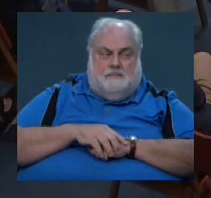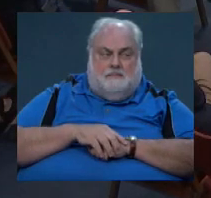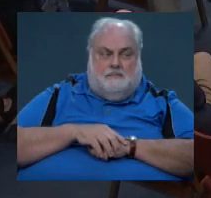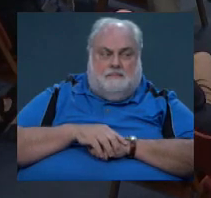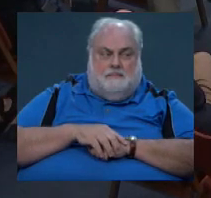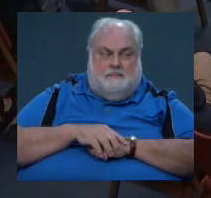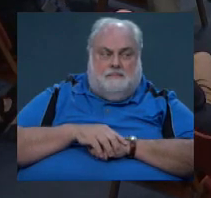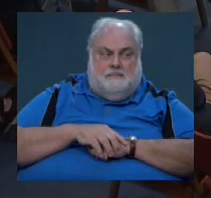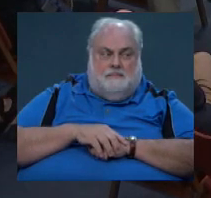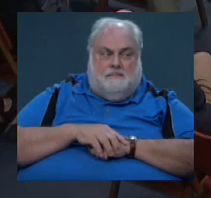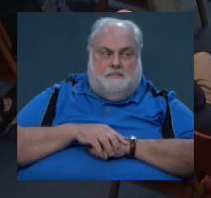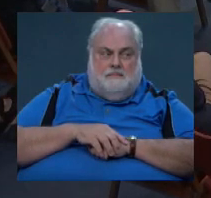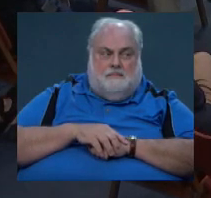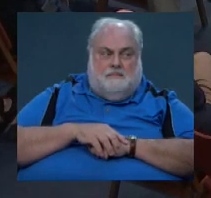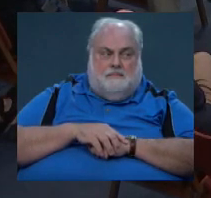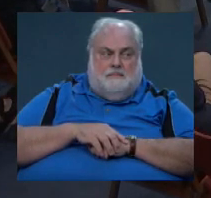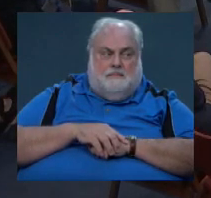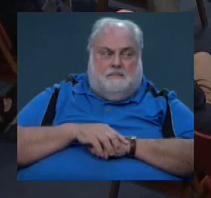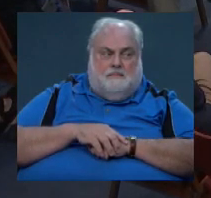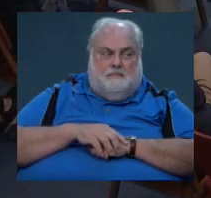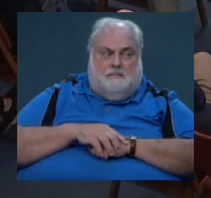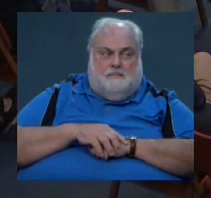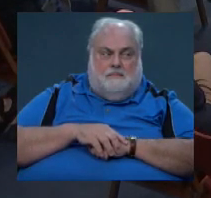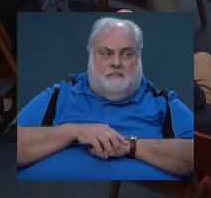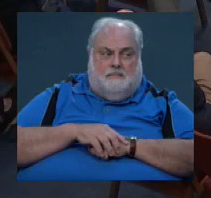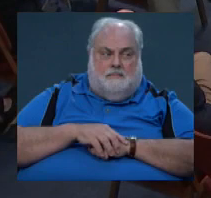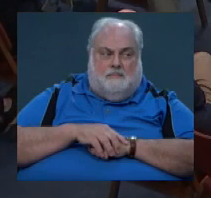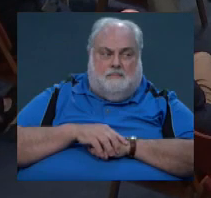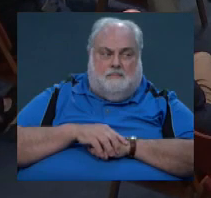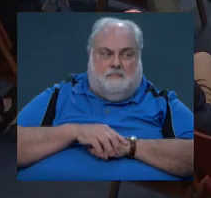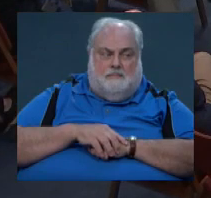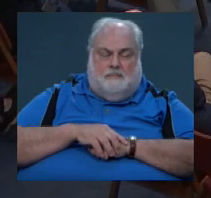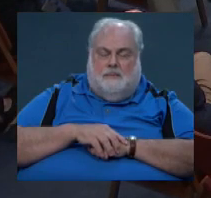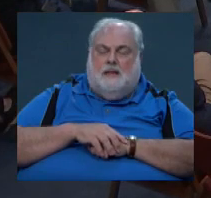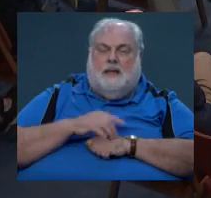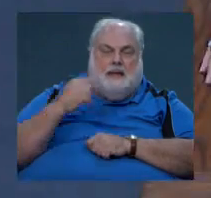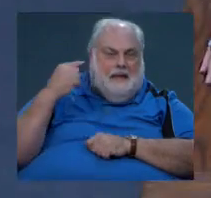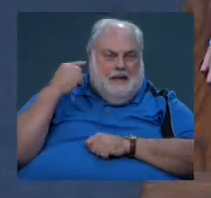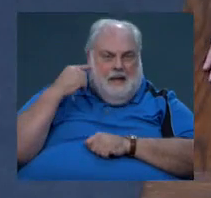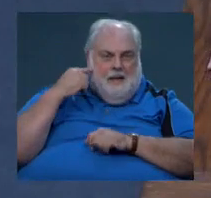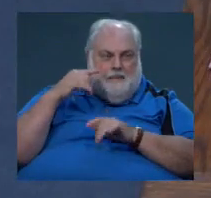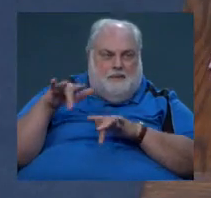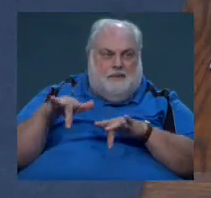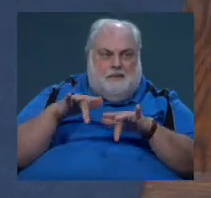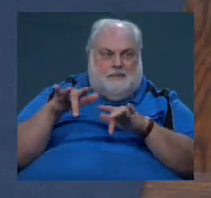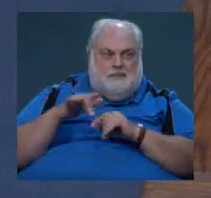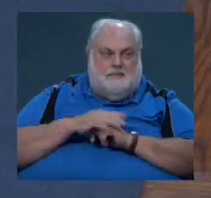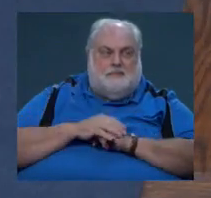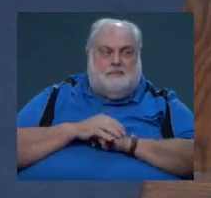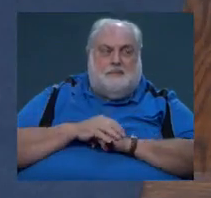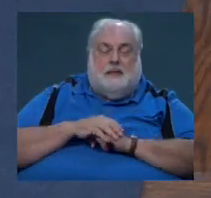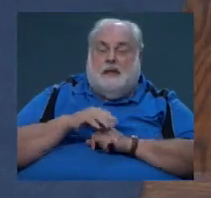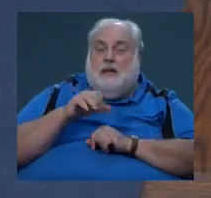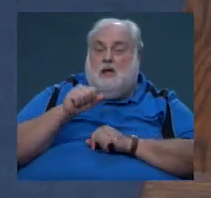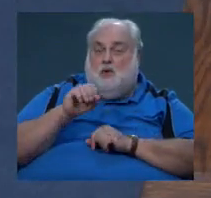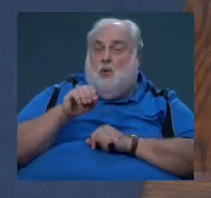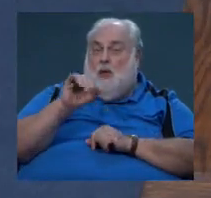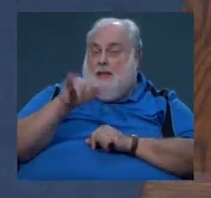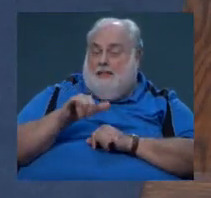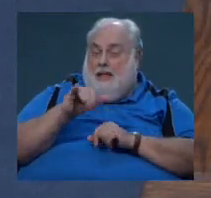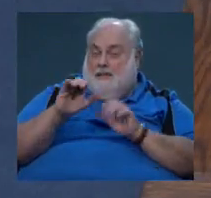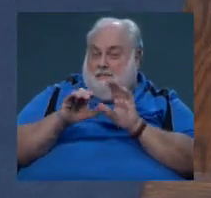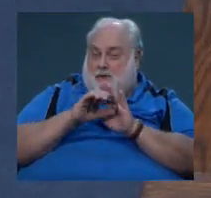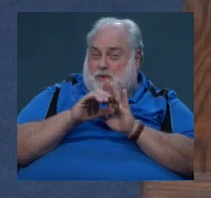States on there. Please make sure when you speak in the mic, because I'm it's sorry, I got being it. recorded and stuff. Thank you. So it states on